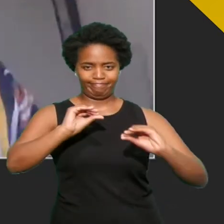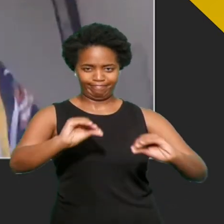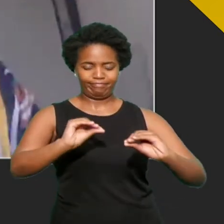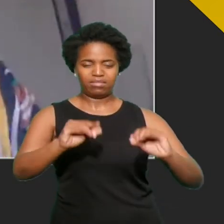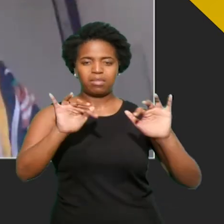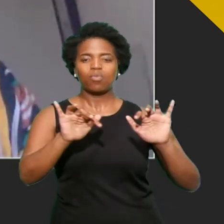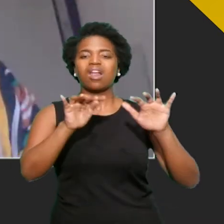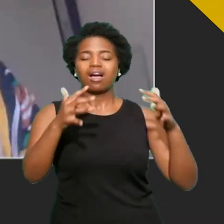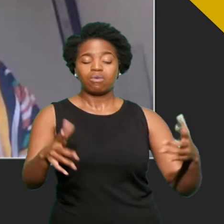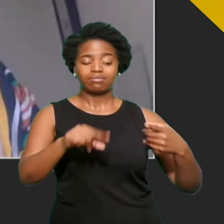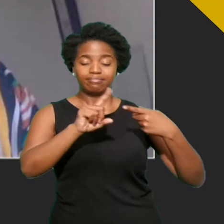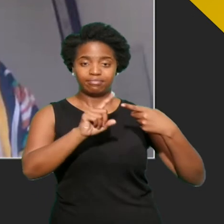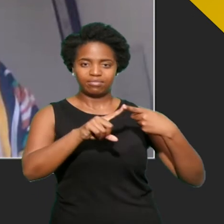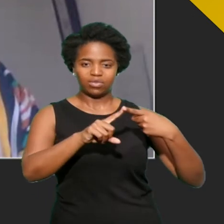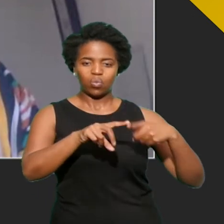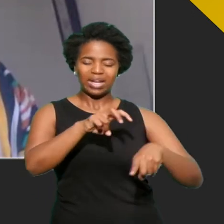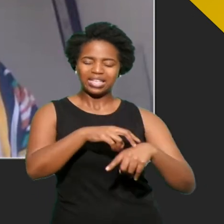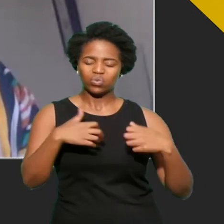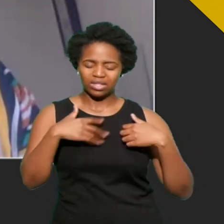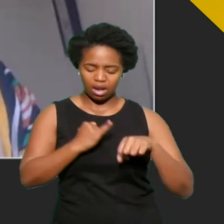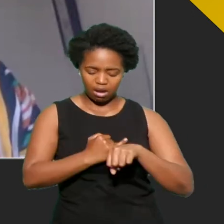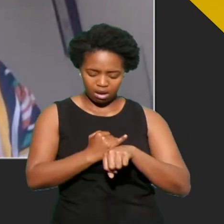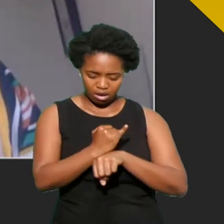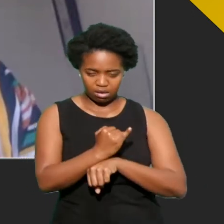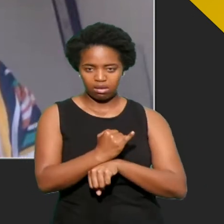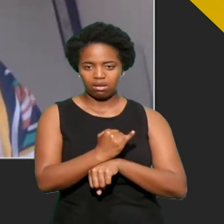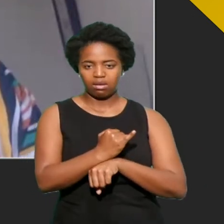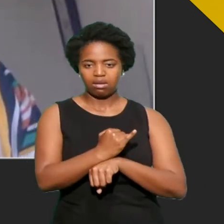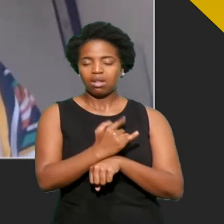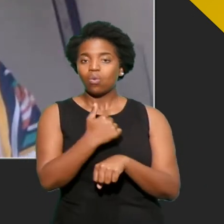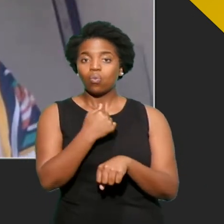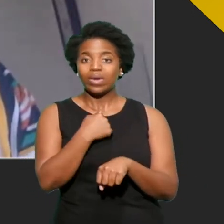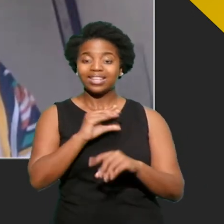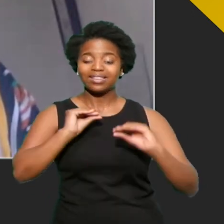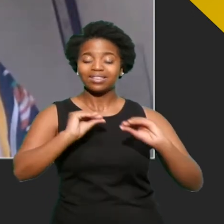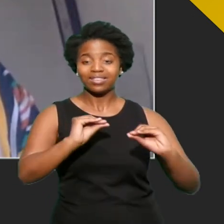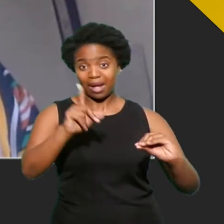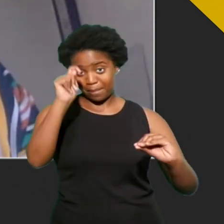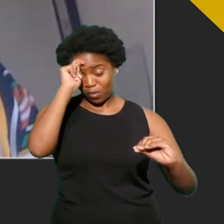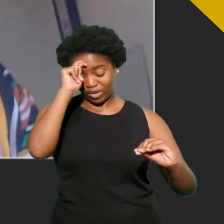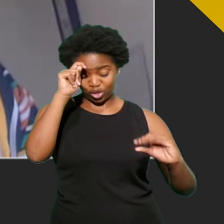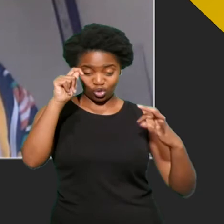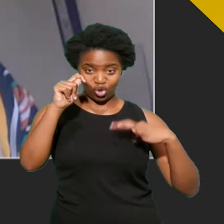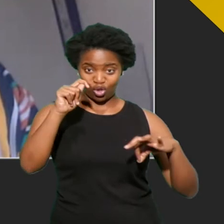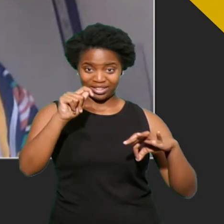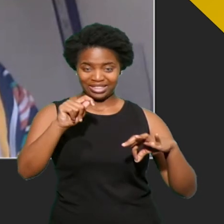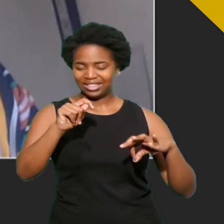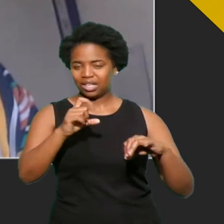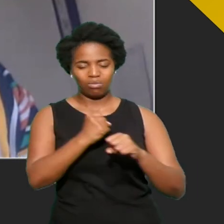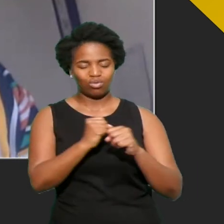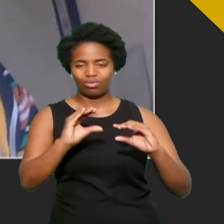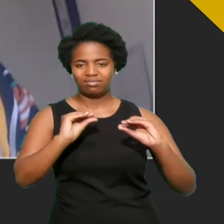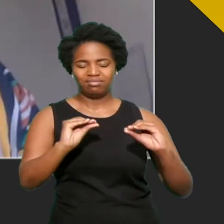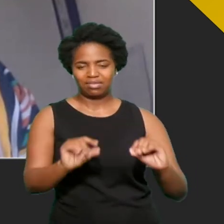people is, one, we need to start very, very early. We are not doing enough to educate boys and girls about gender-based violence